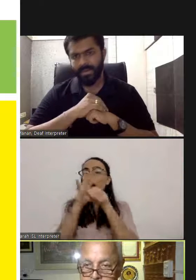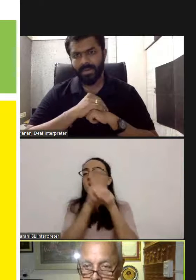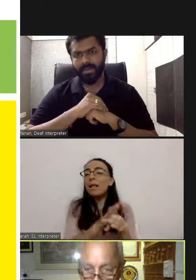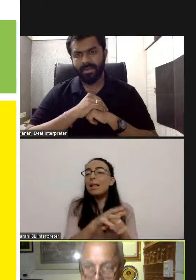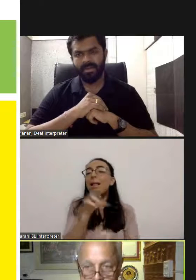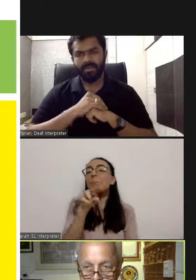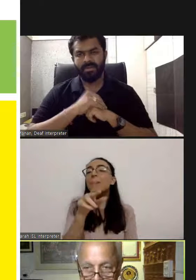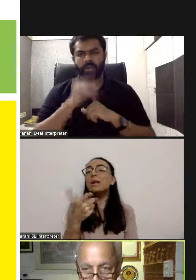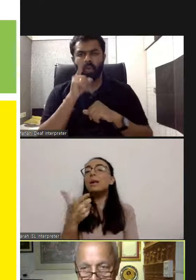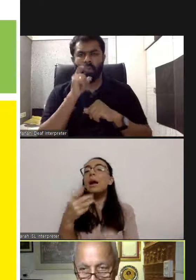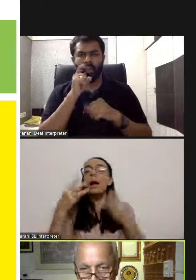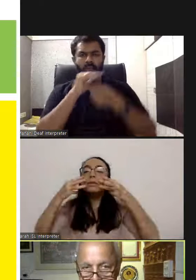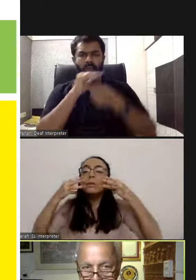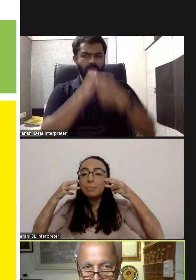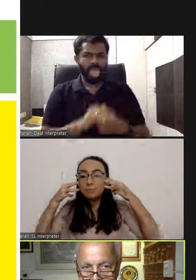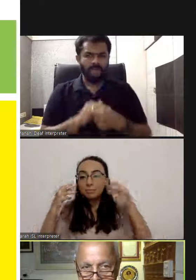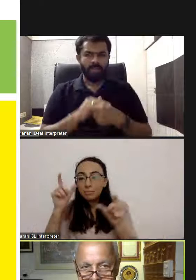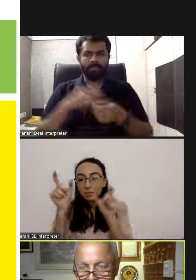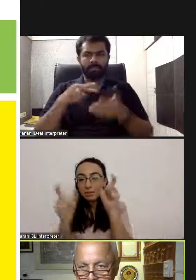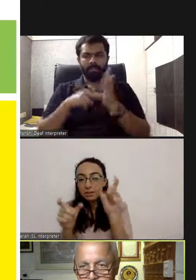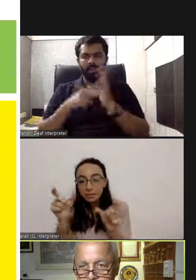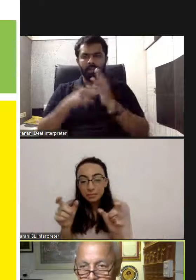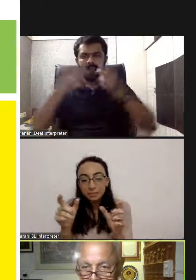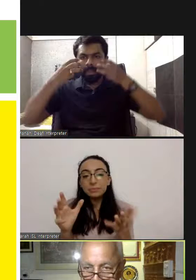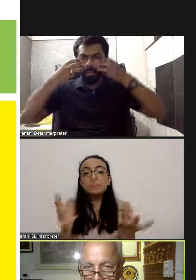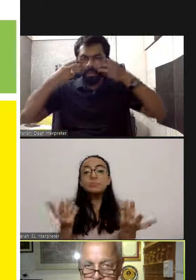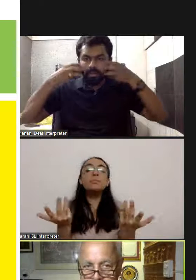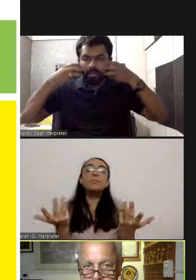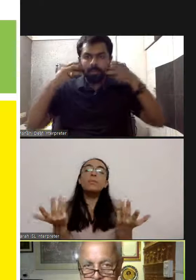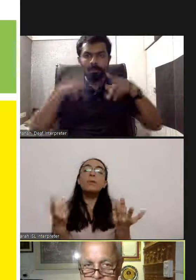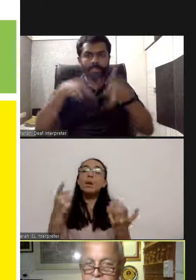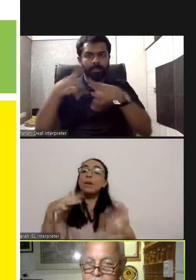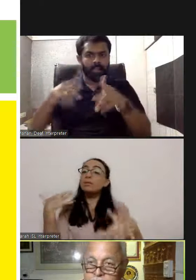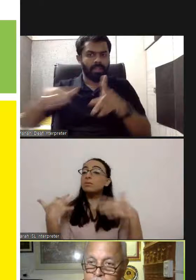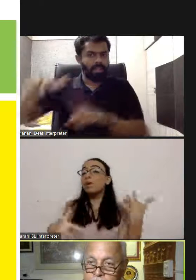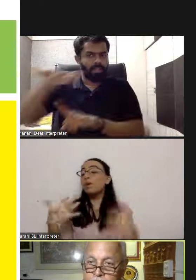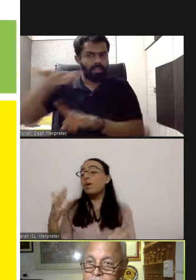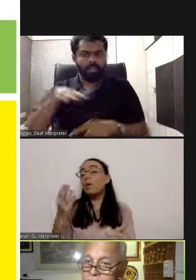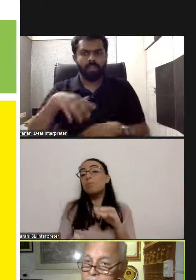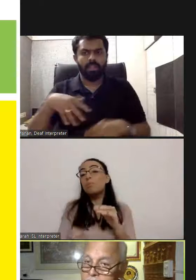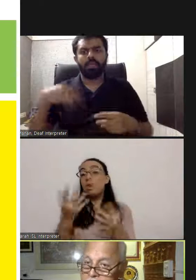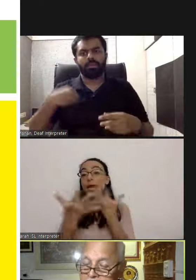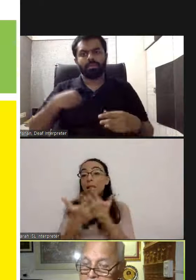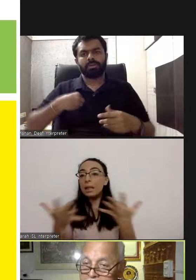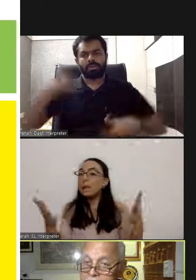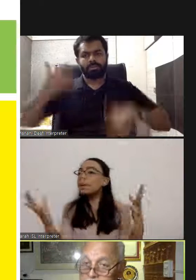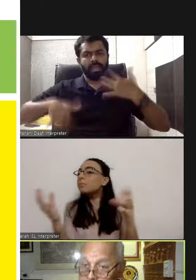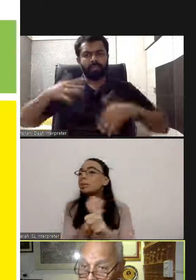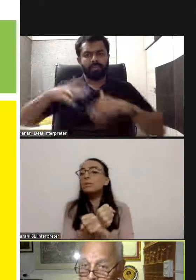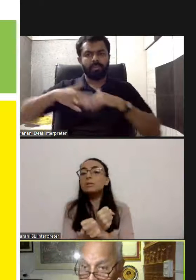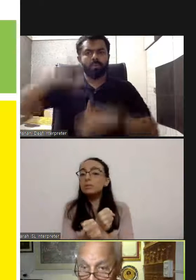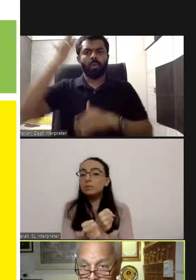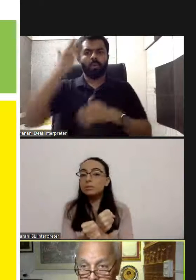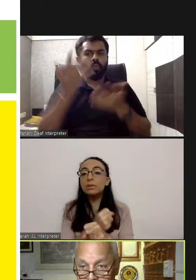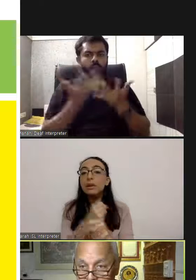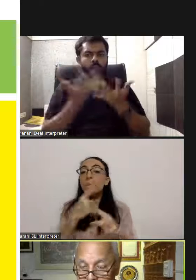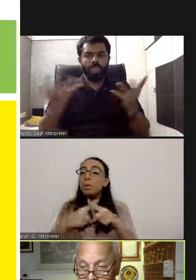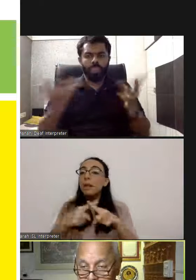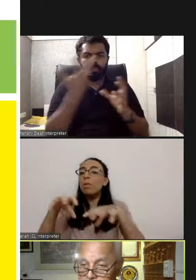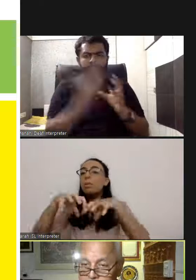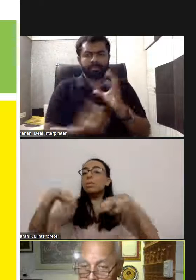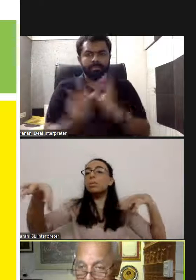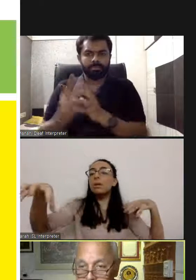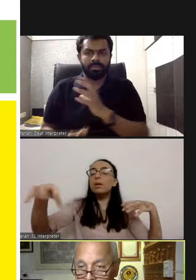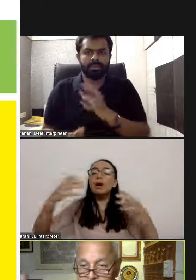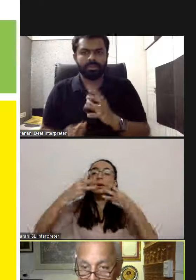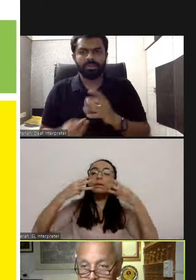minorities like tribal people also. See, they suffer from material deprivation, and they suffer from alienation. They